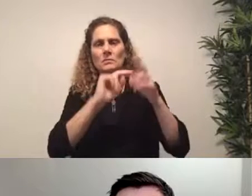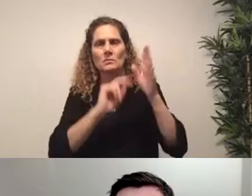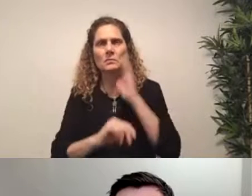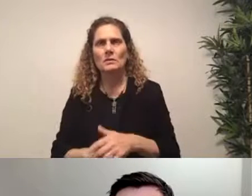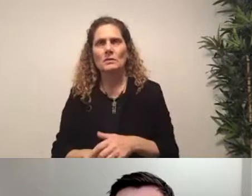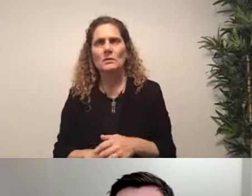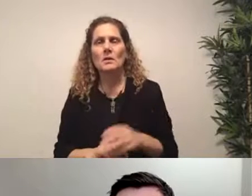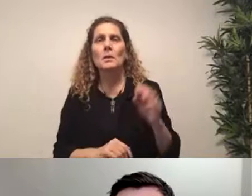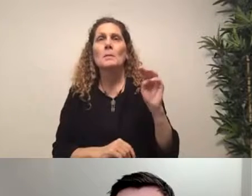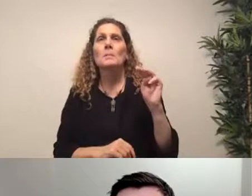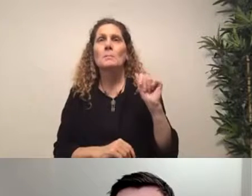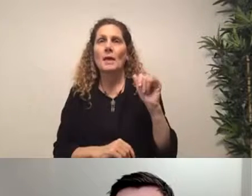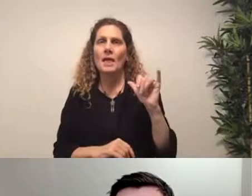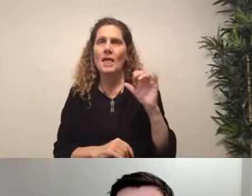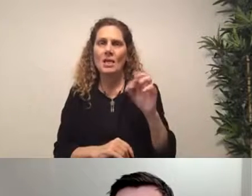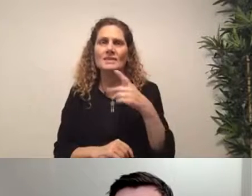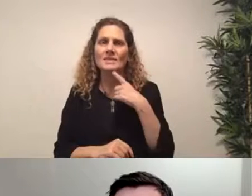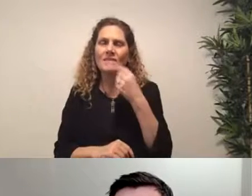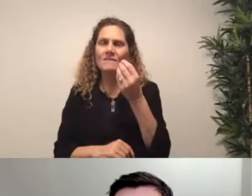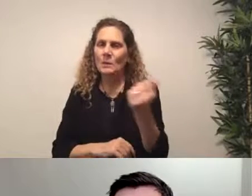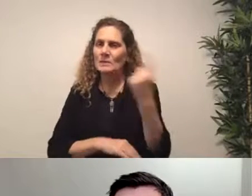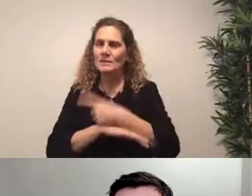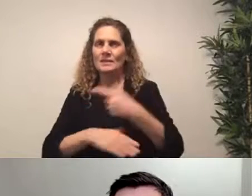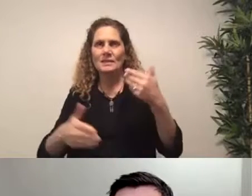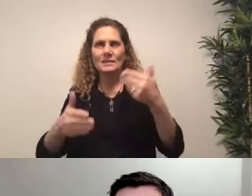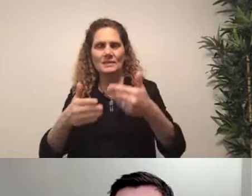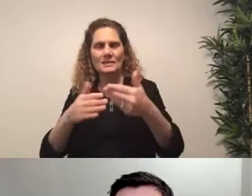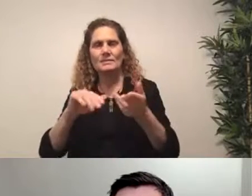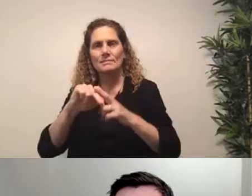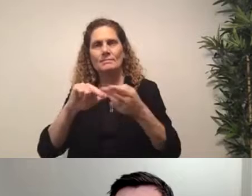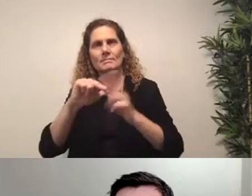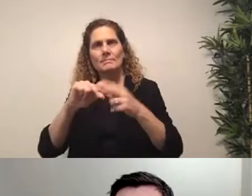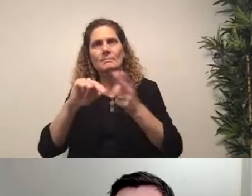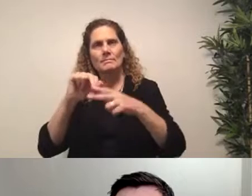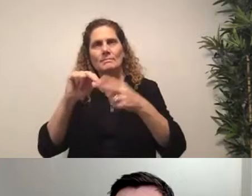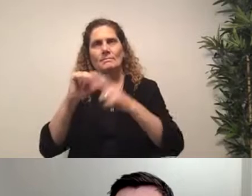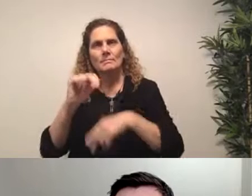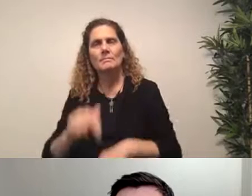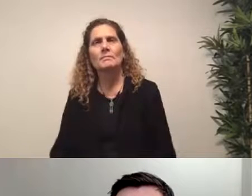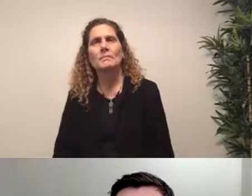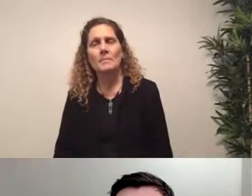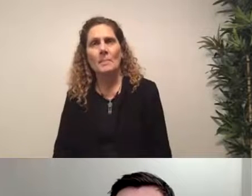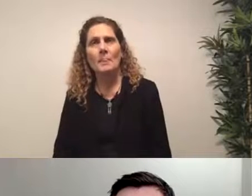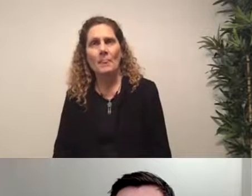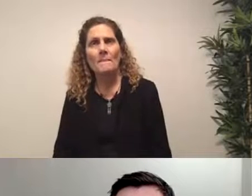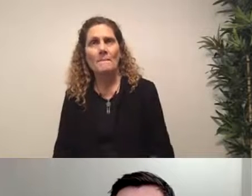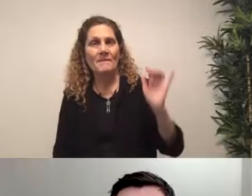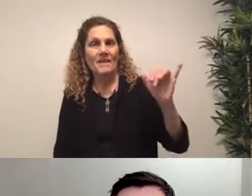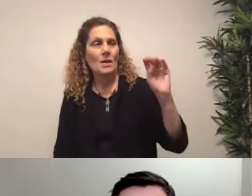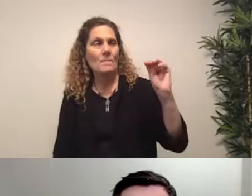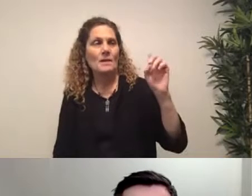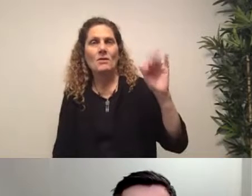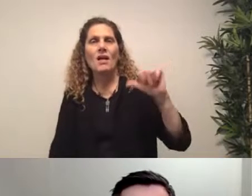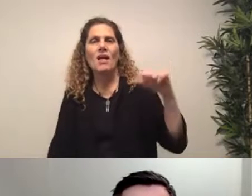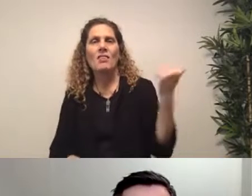days. That's my understanding as it comes in. When the Moderna supply comes in, the Pfizer stuff is continuing to